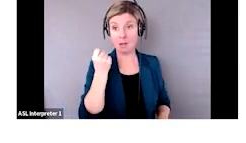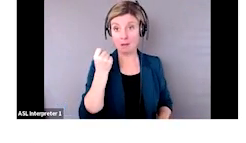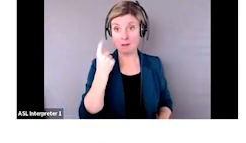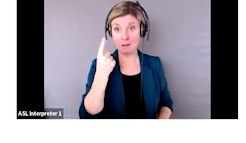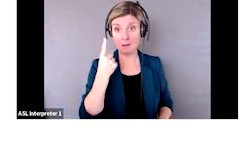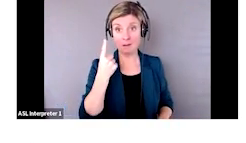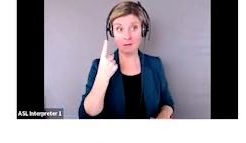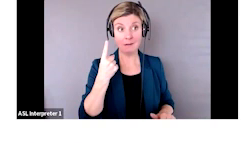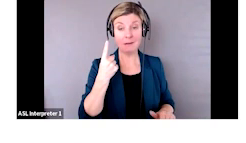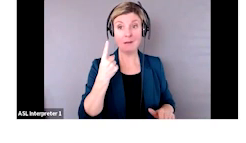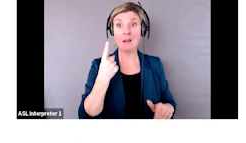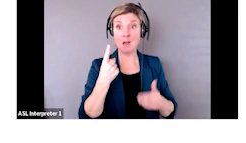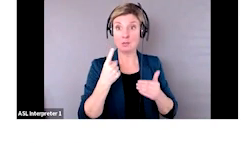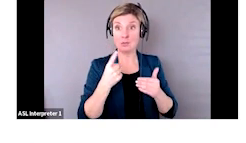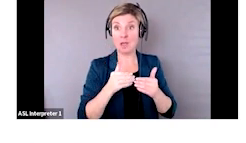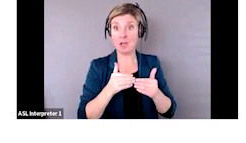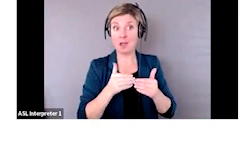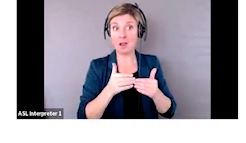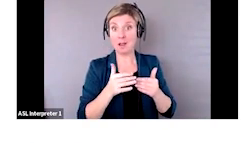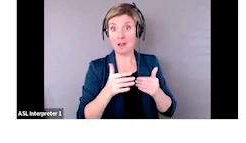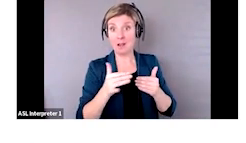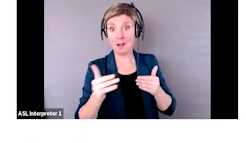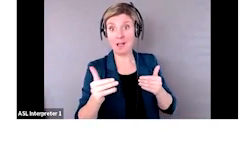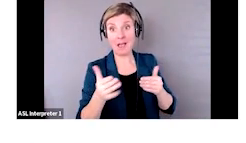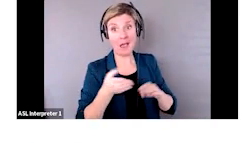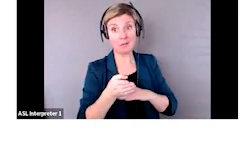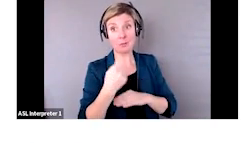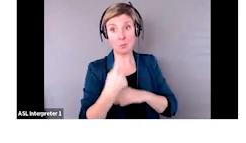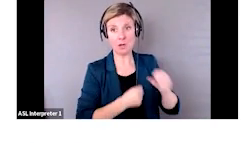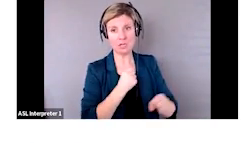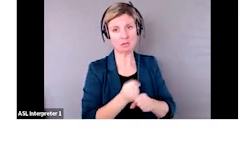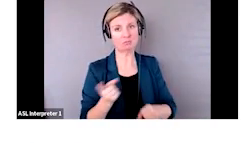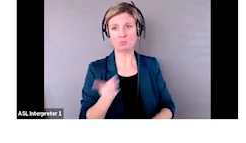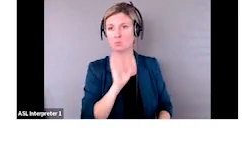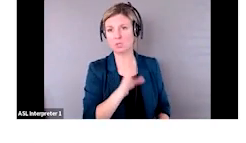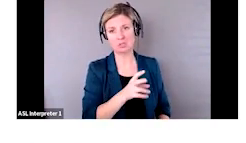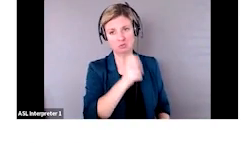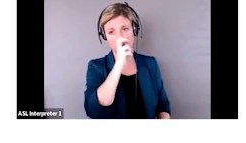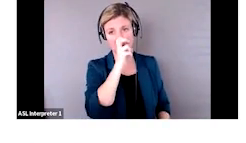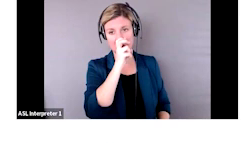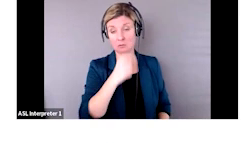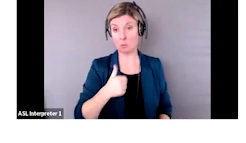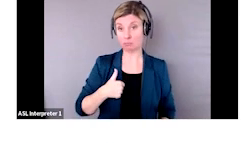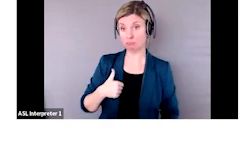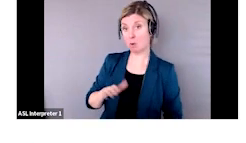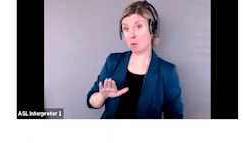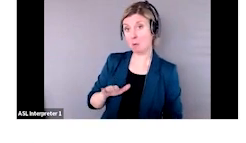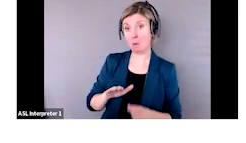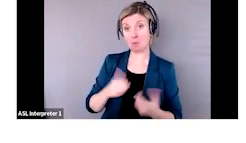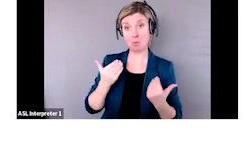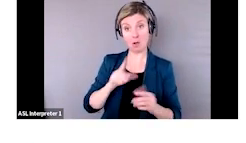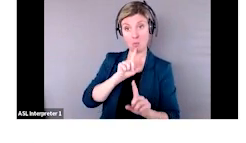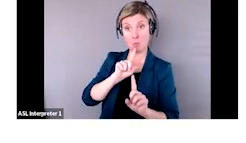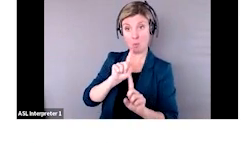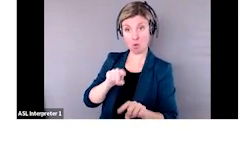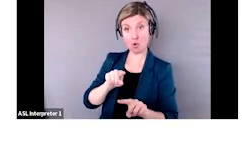think about, I place an order right now from Amazon, it may come from Brampton, but it also may come from Calgary. And